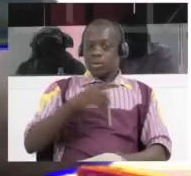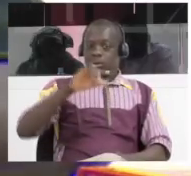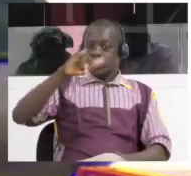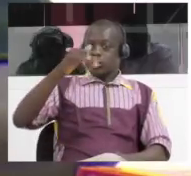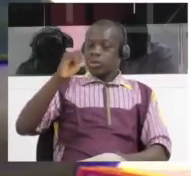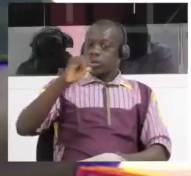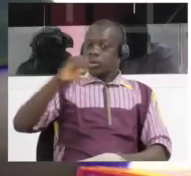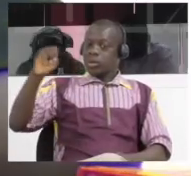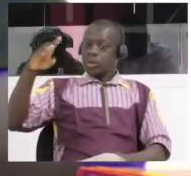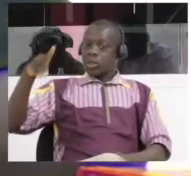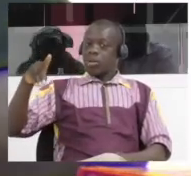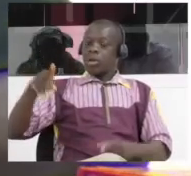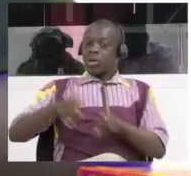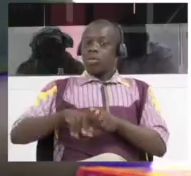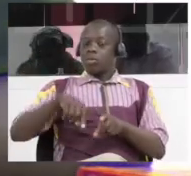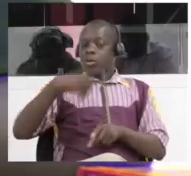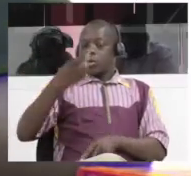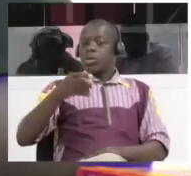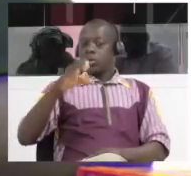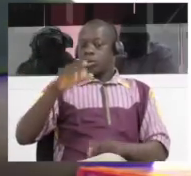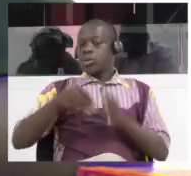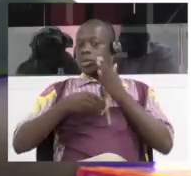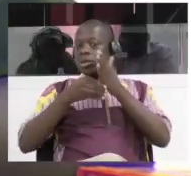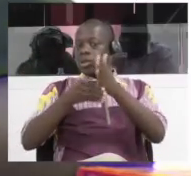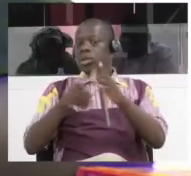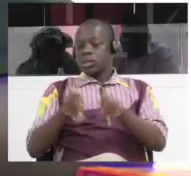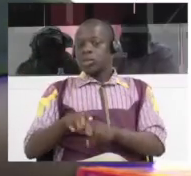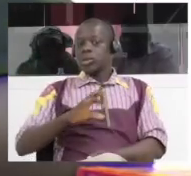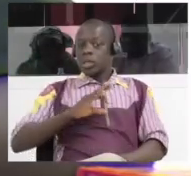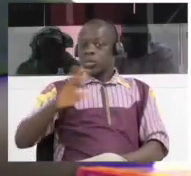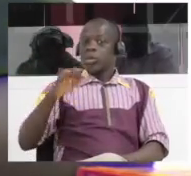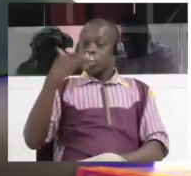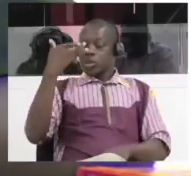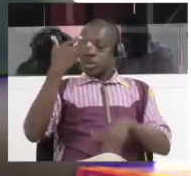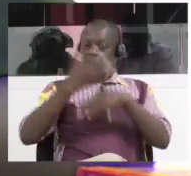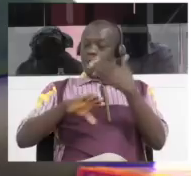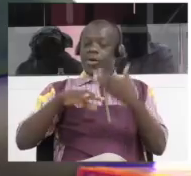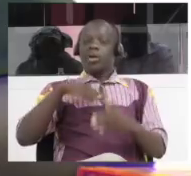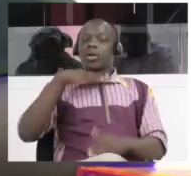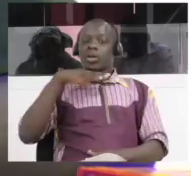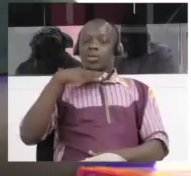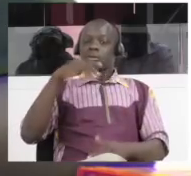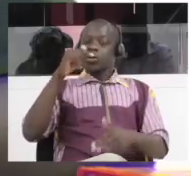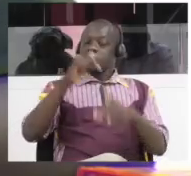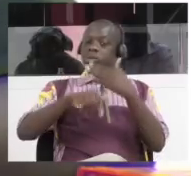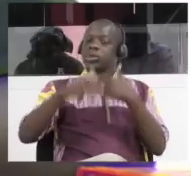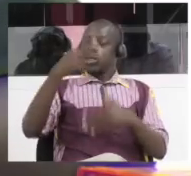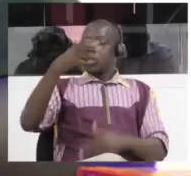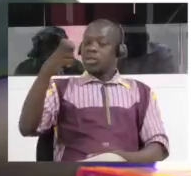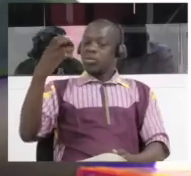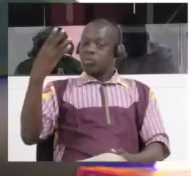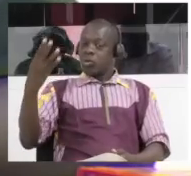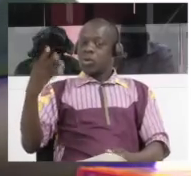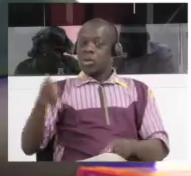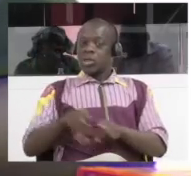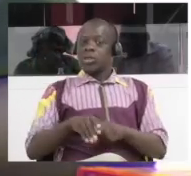etc. So transportation was never adequate. Initially in 84, we were donated